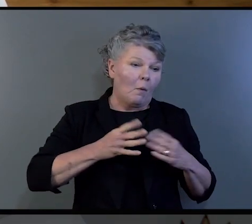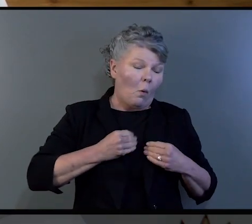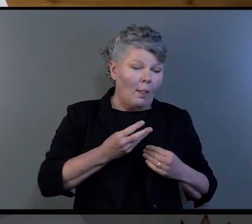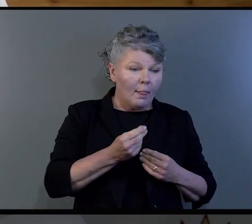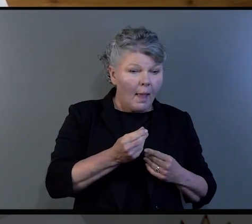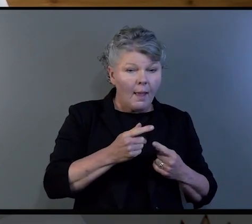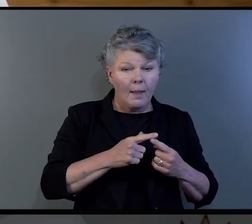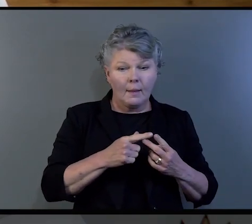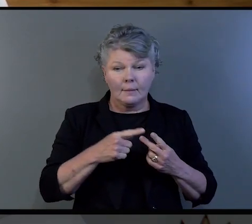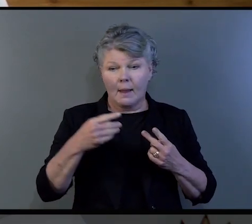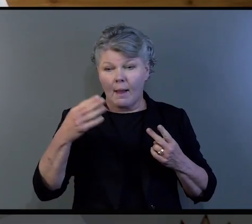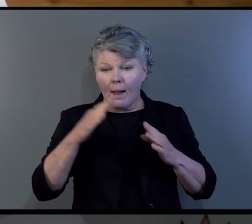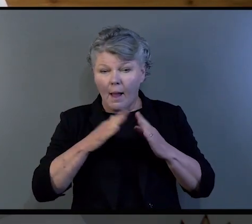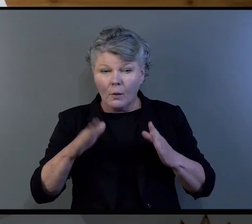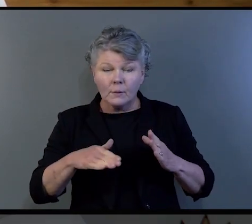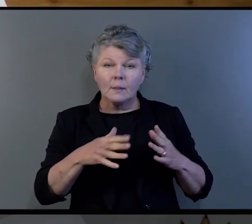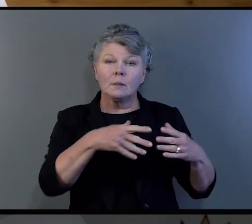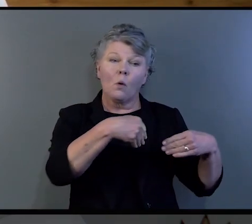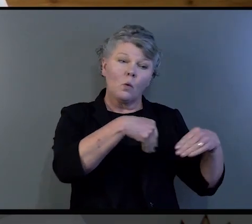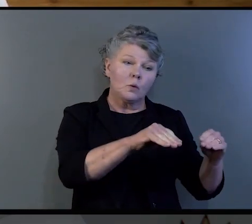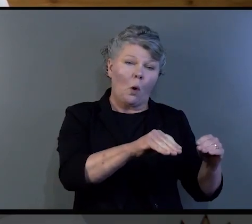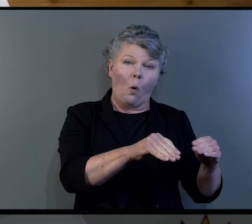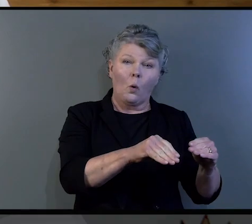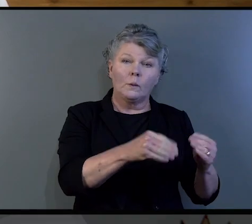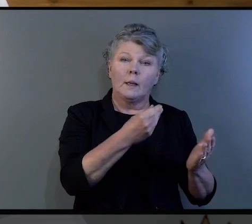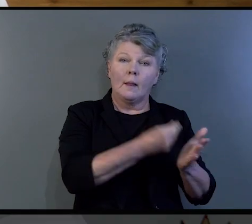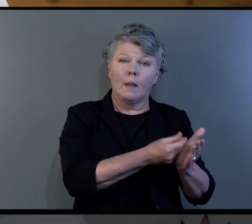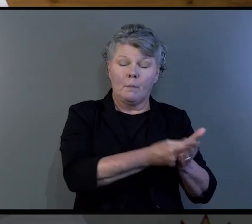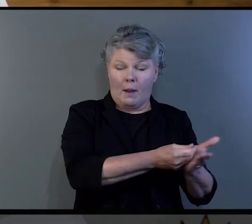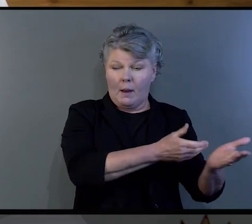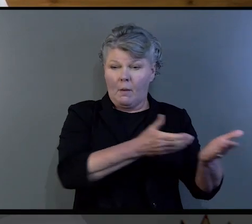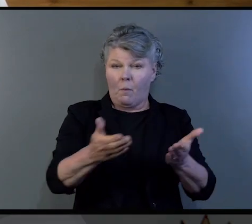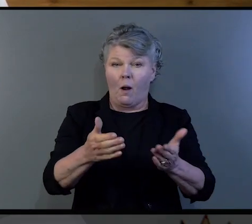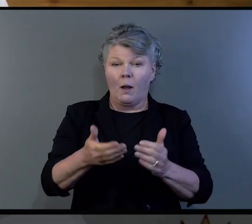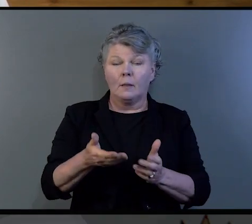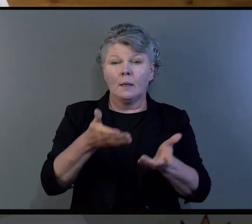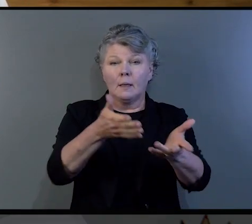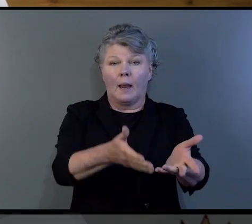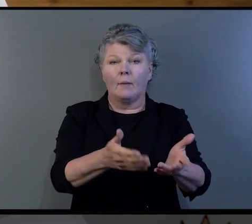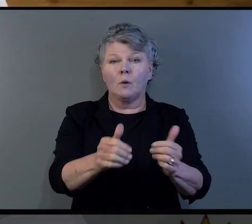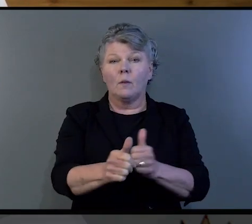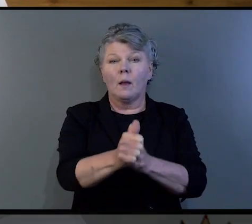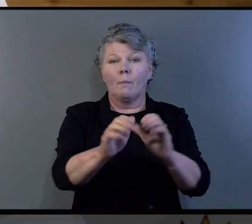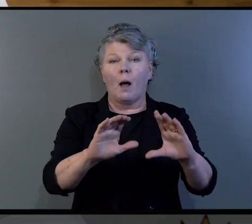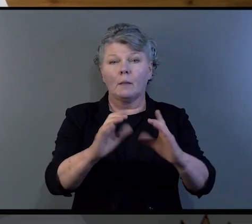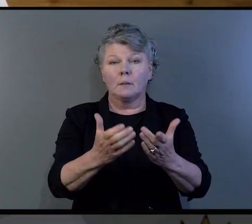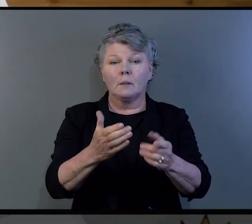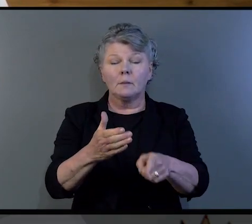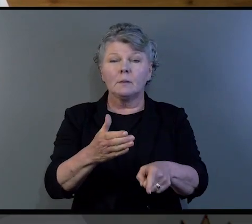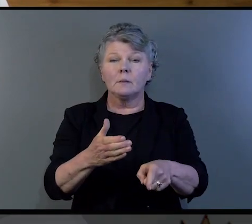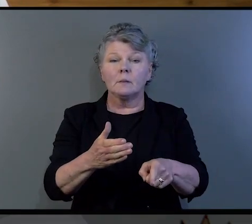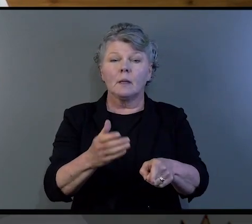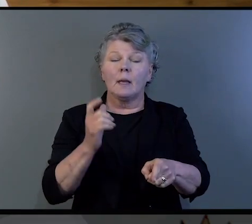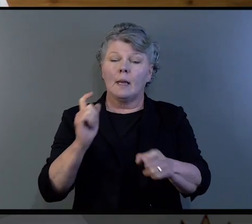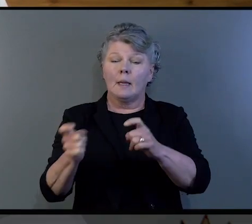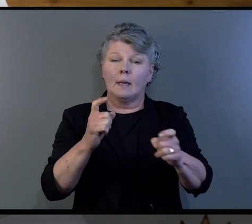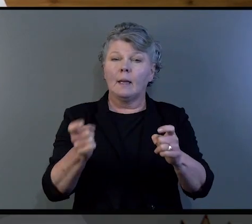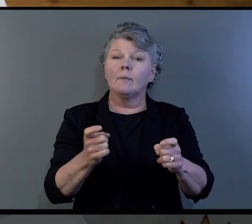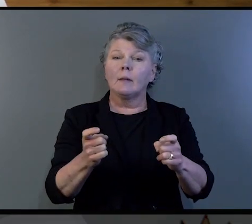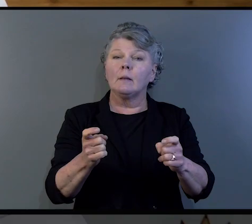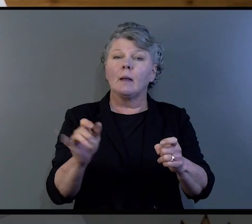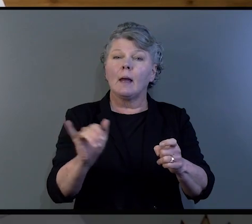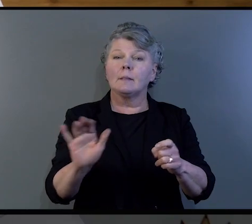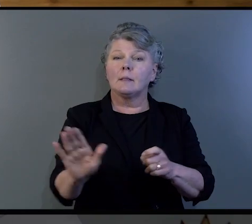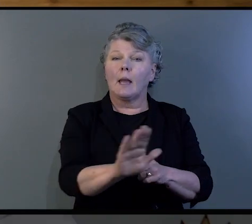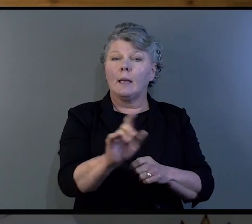houses sold them, and brought the proceeds of what was sold, and laid it at the apostles' feet, and it was distributed to each as any had